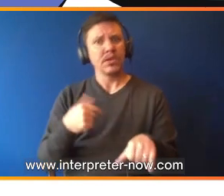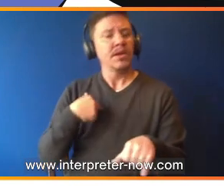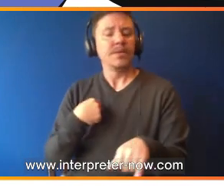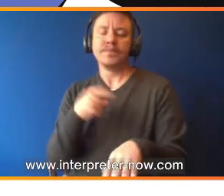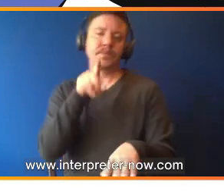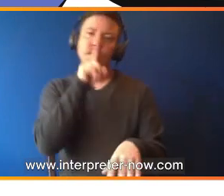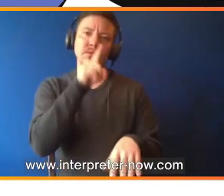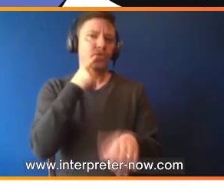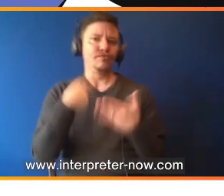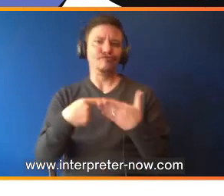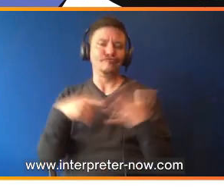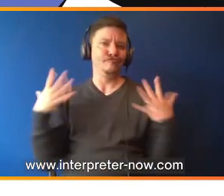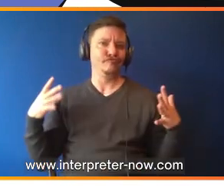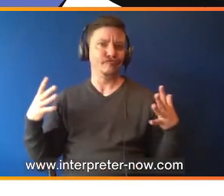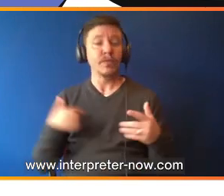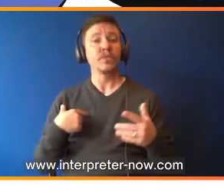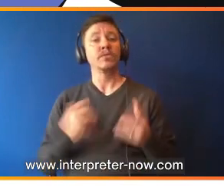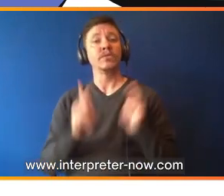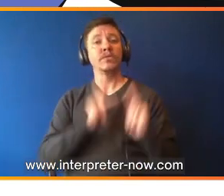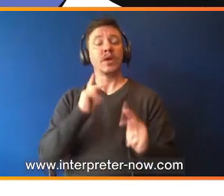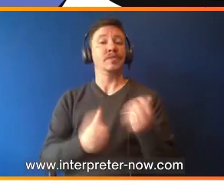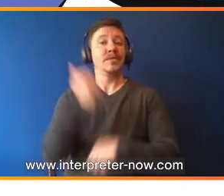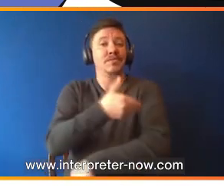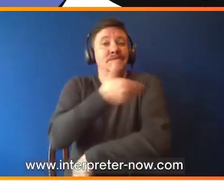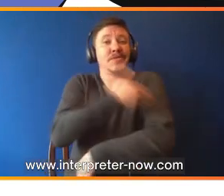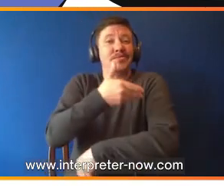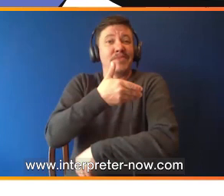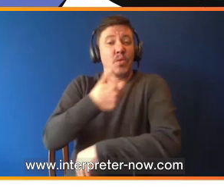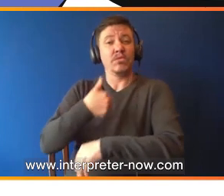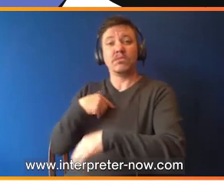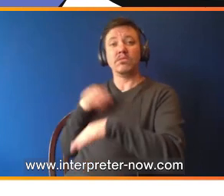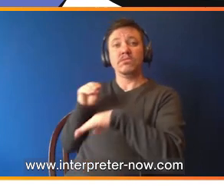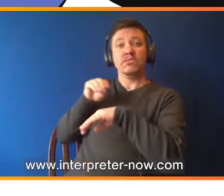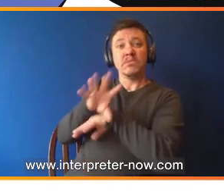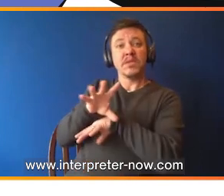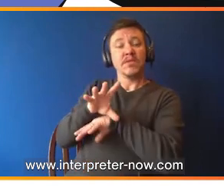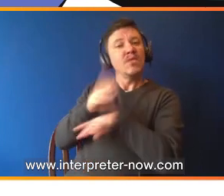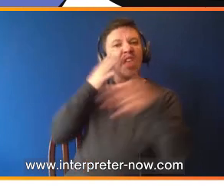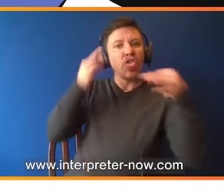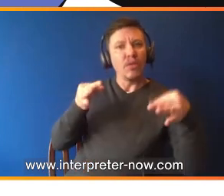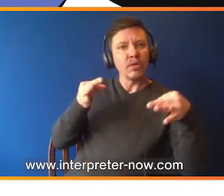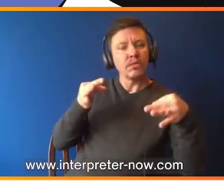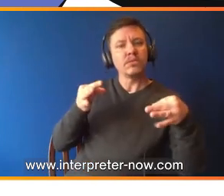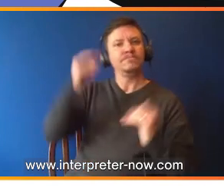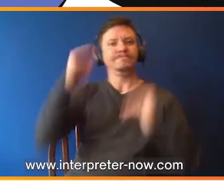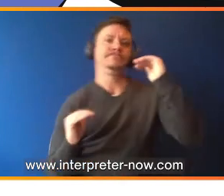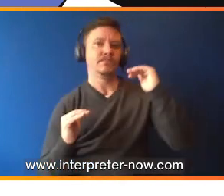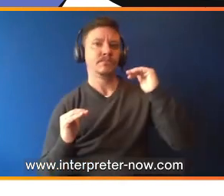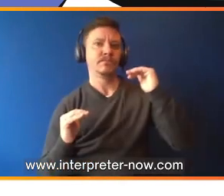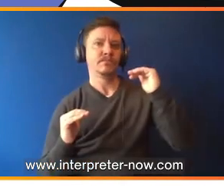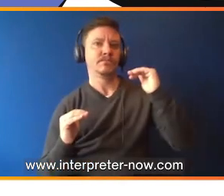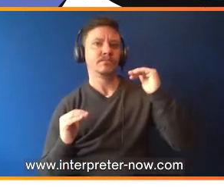are the ways that white supremacy, for instance, embeds itself into organizational culture. How might we